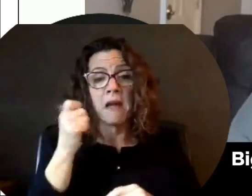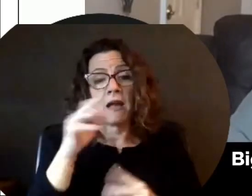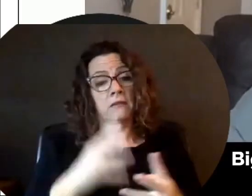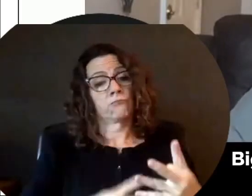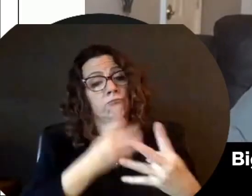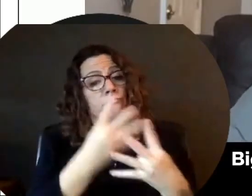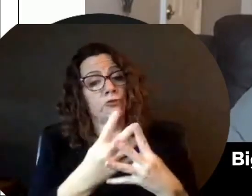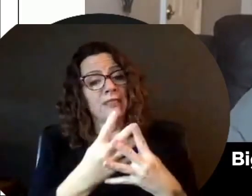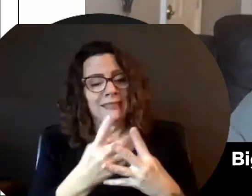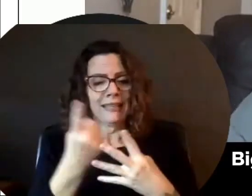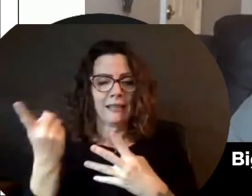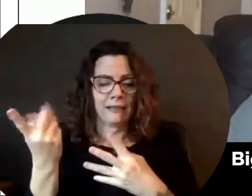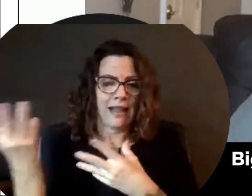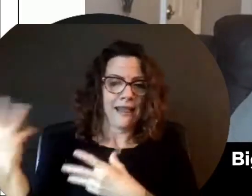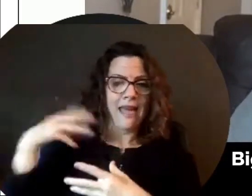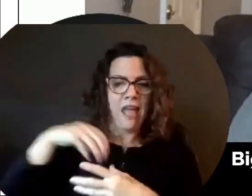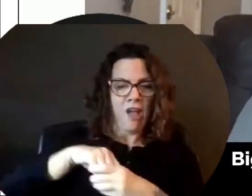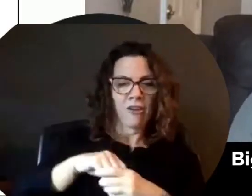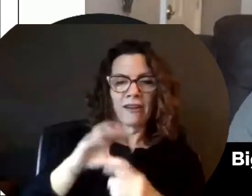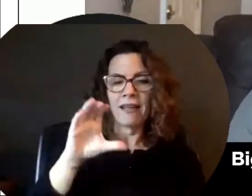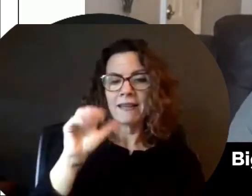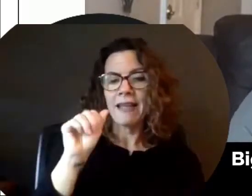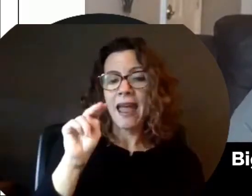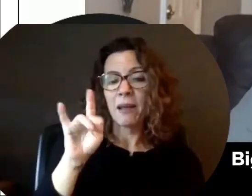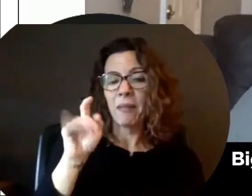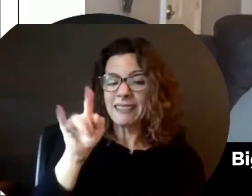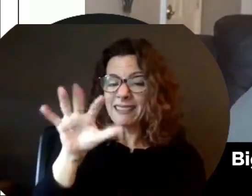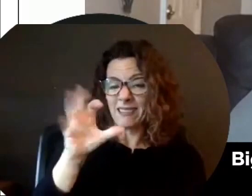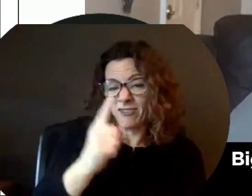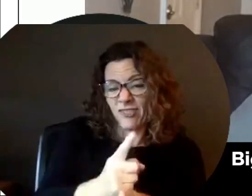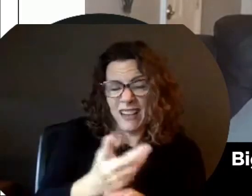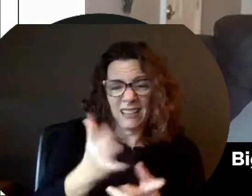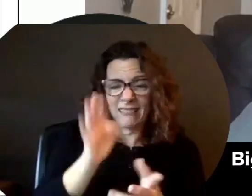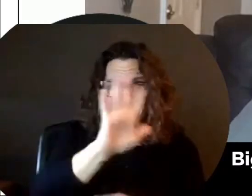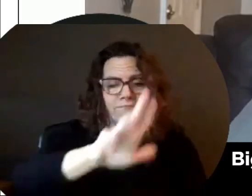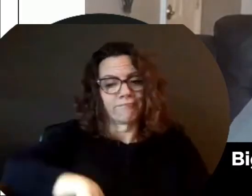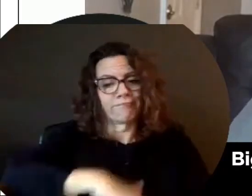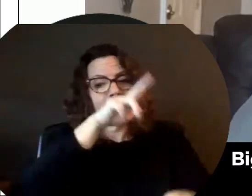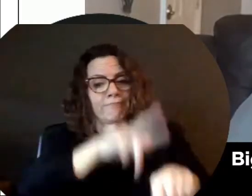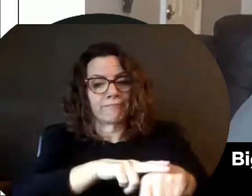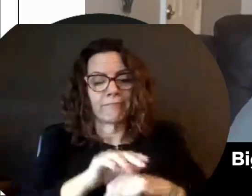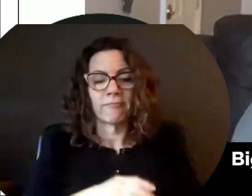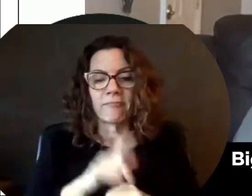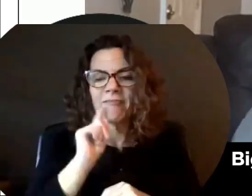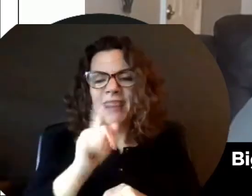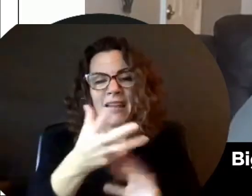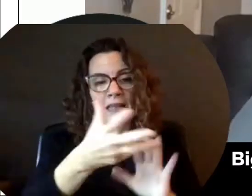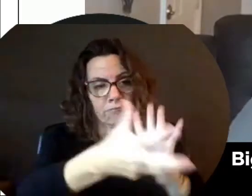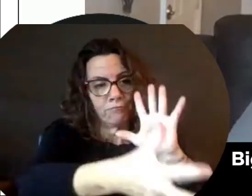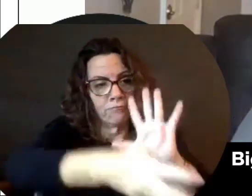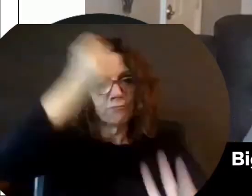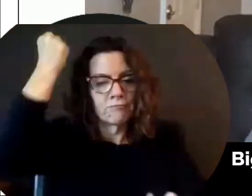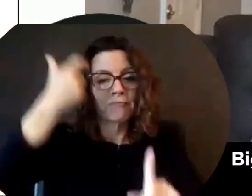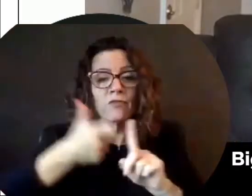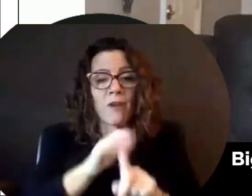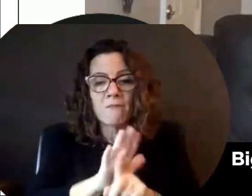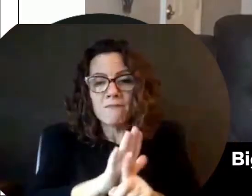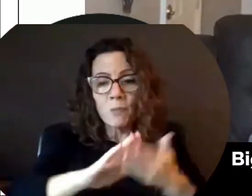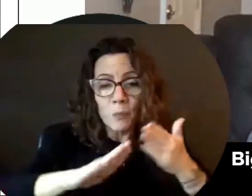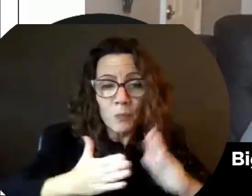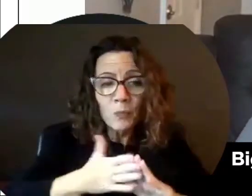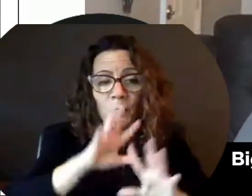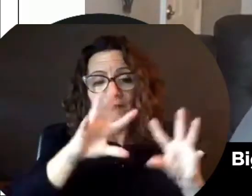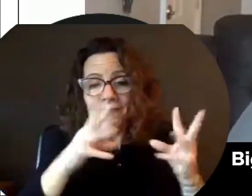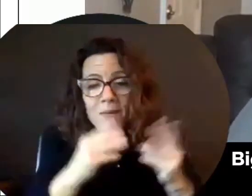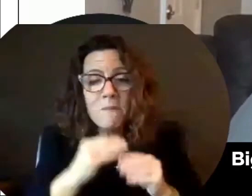our community and they devour you into the system that then uses and devours your labor, devours your very existence, not just your labor, but your very